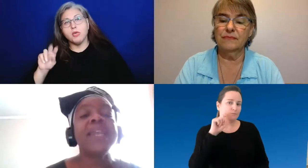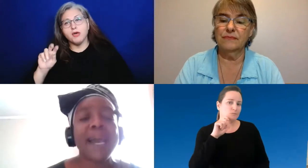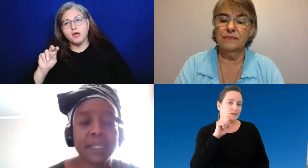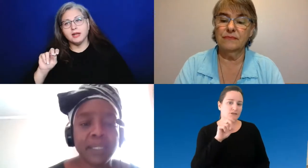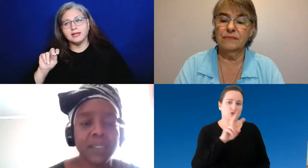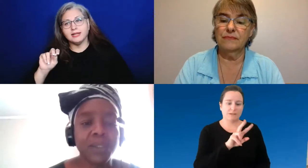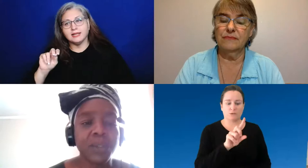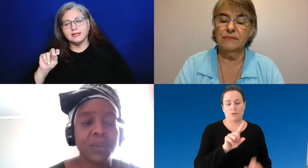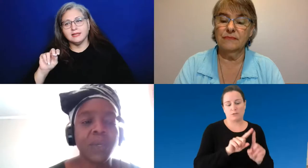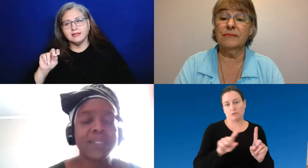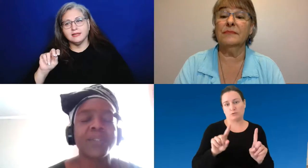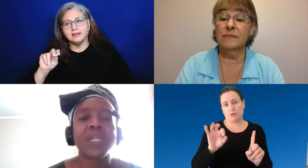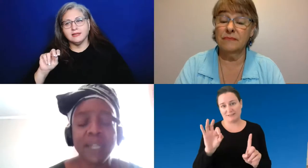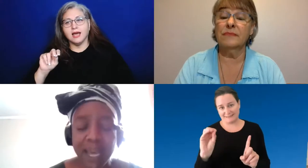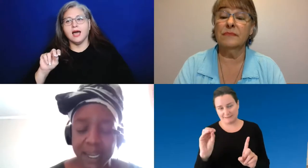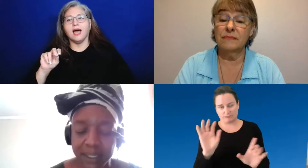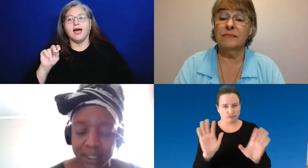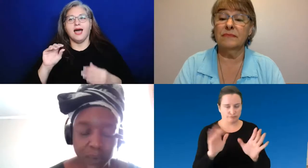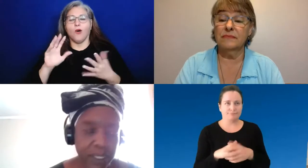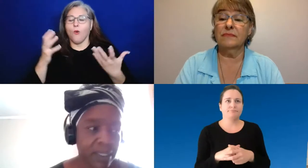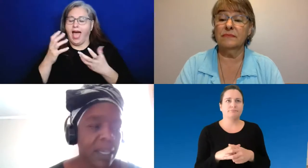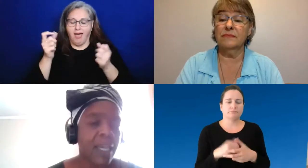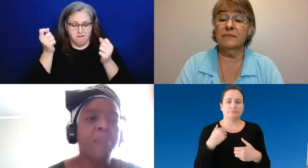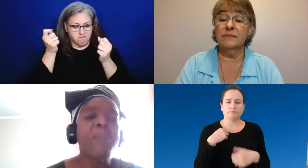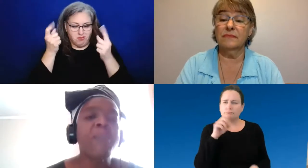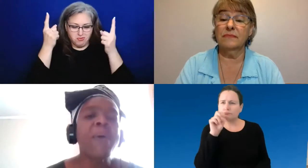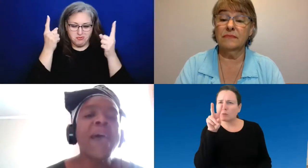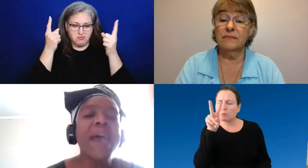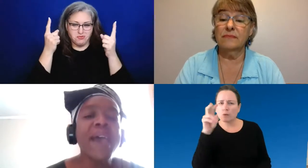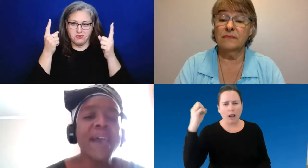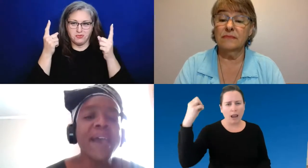there was a light, there was a great light. There was a